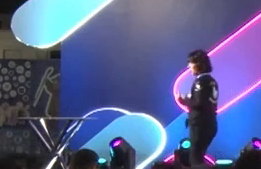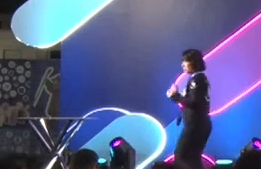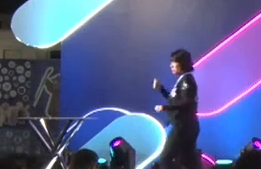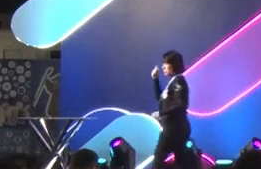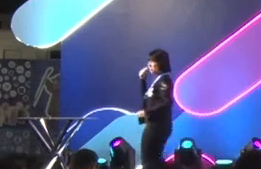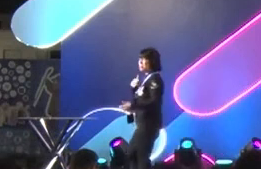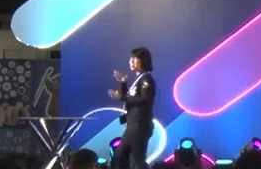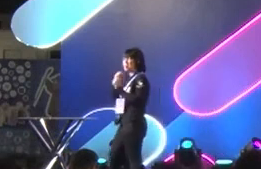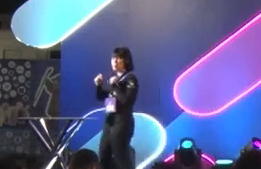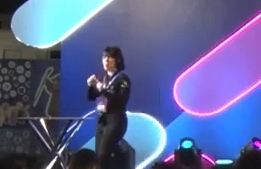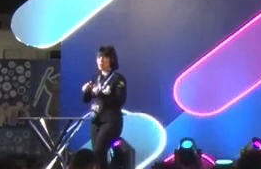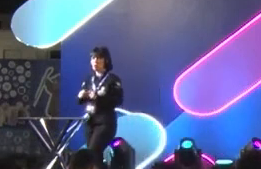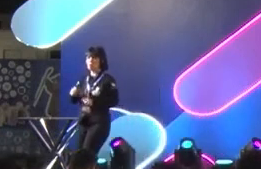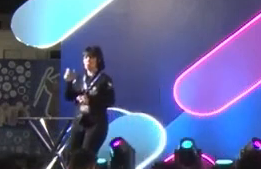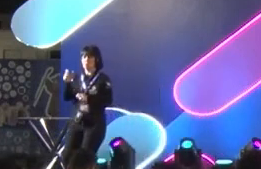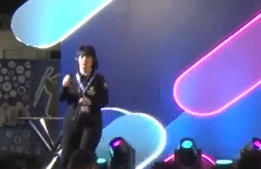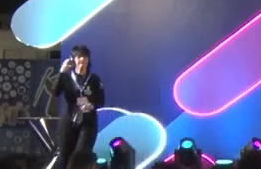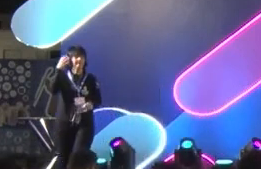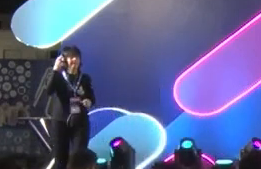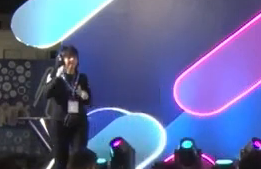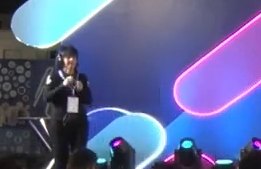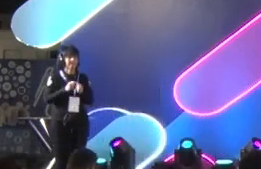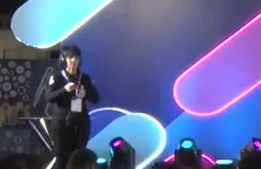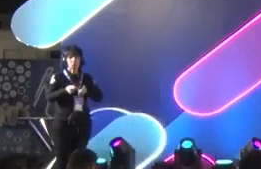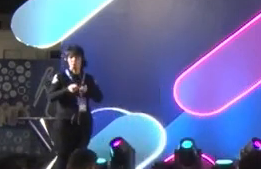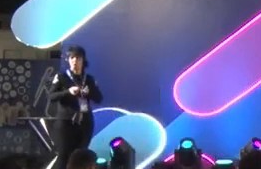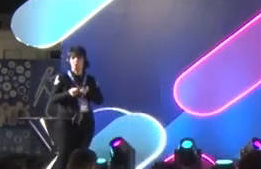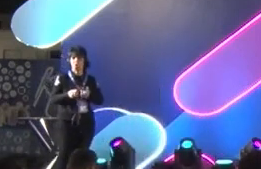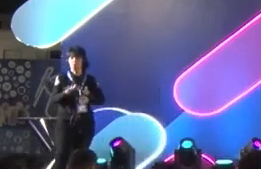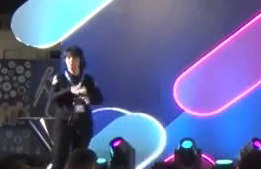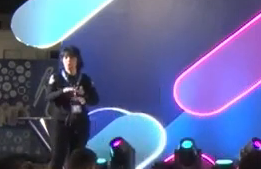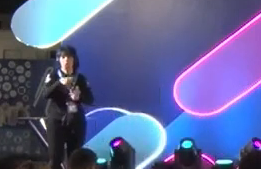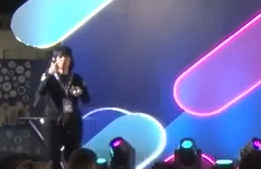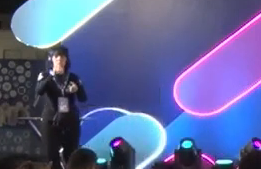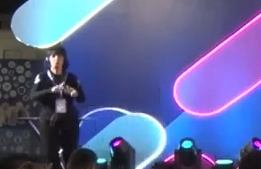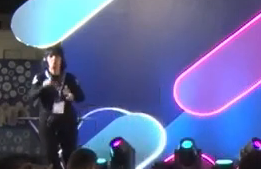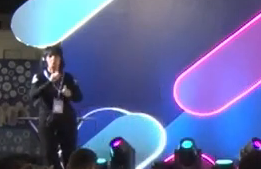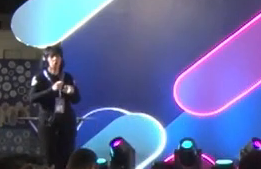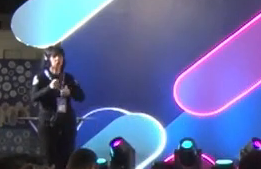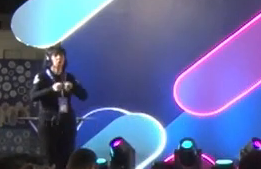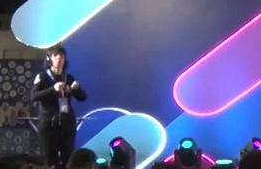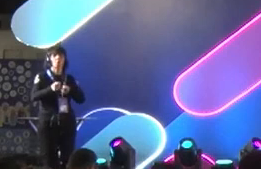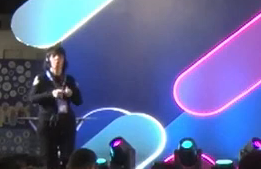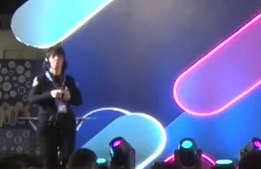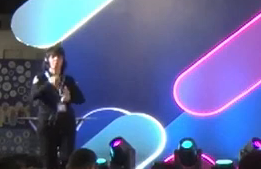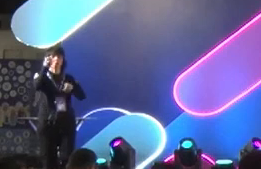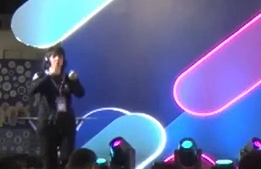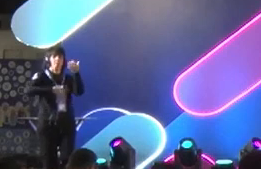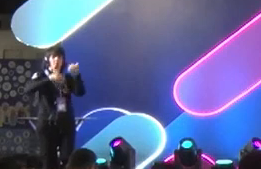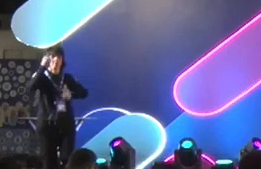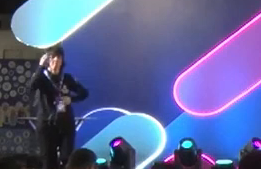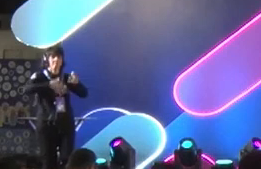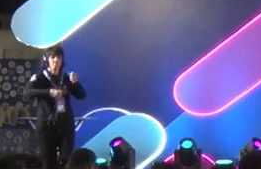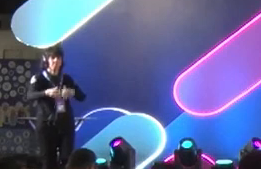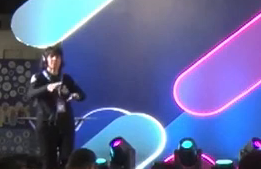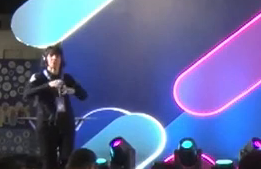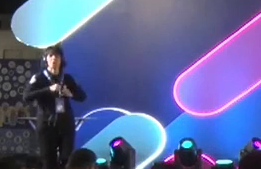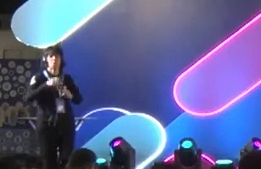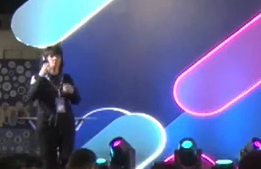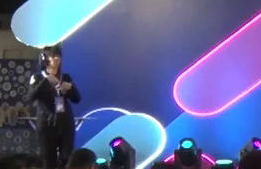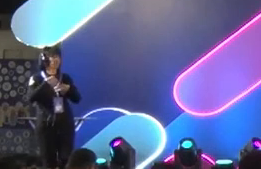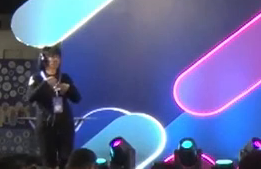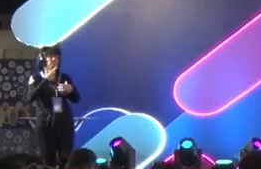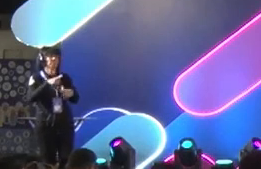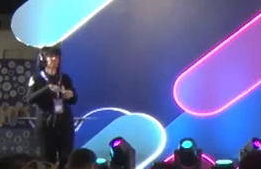the cognitive domain, logical, data-driven, no emotional content, no personal experience, that